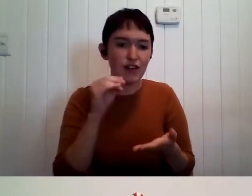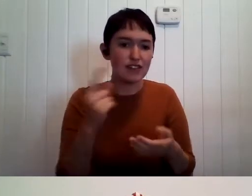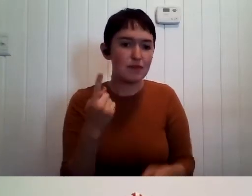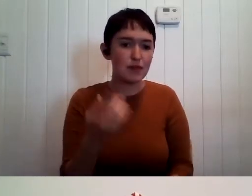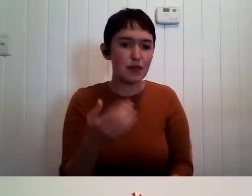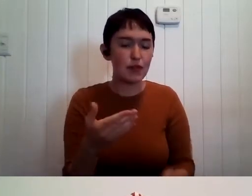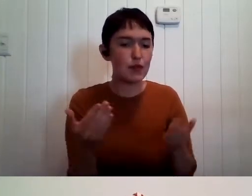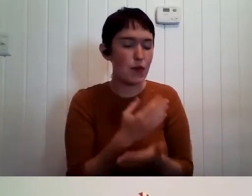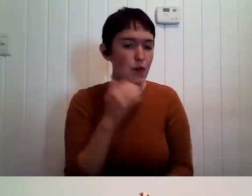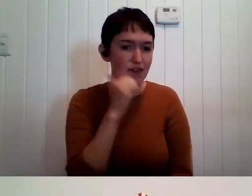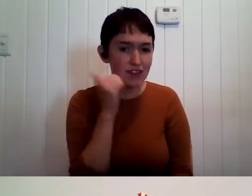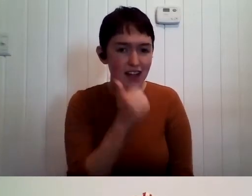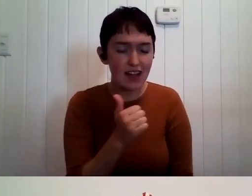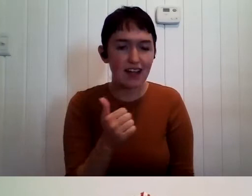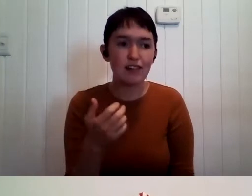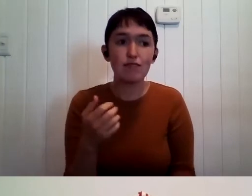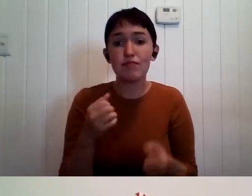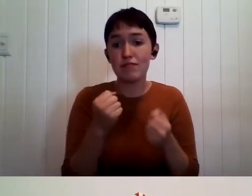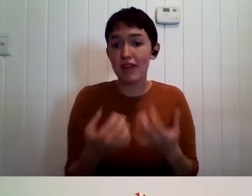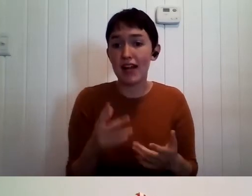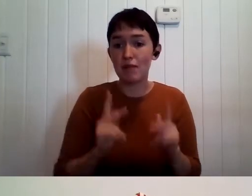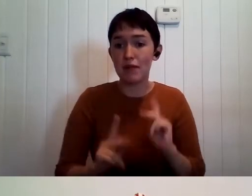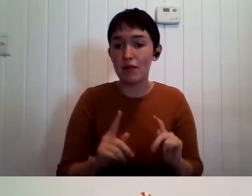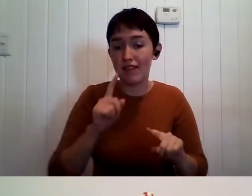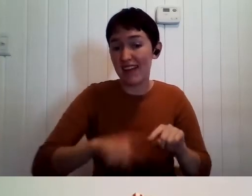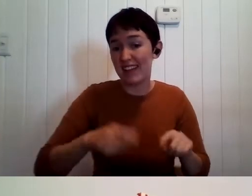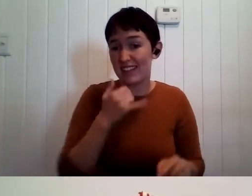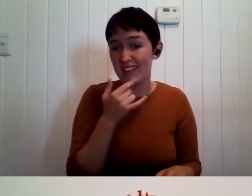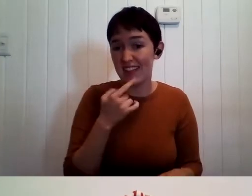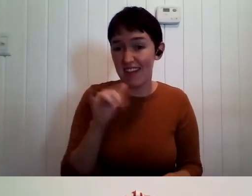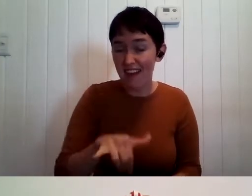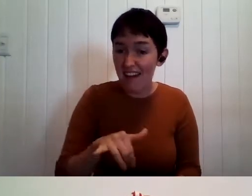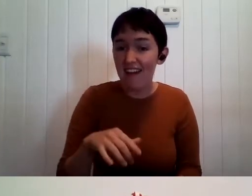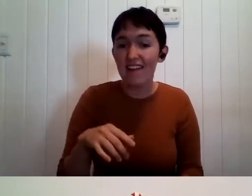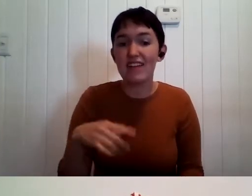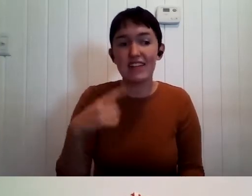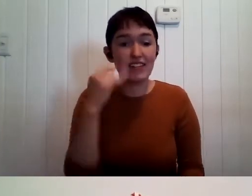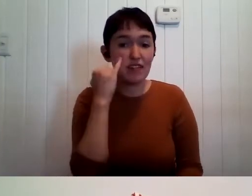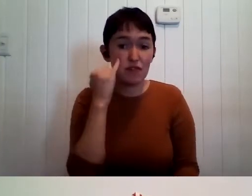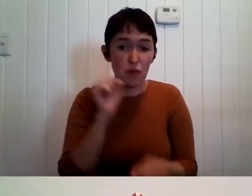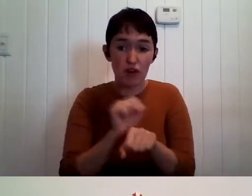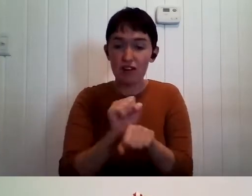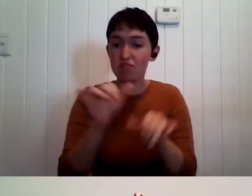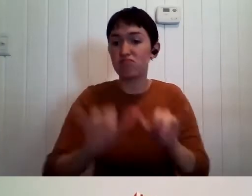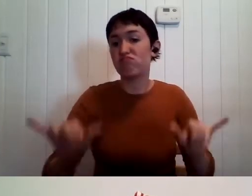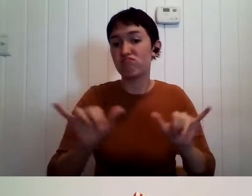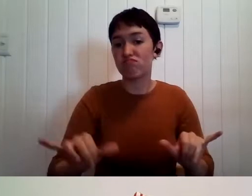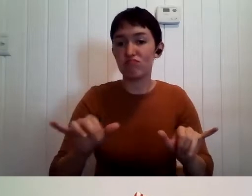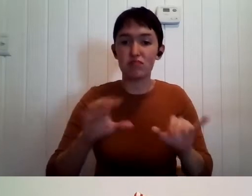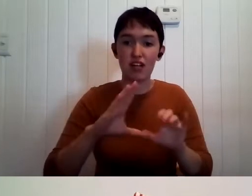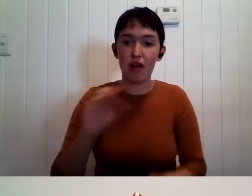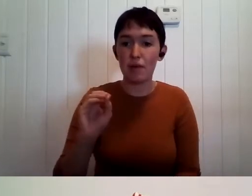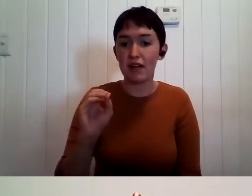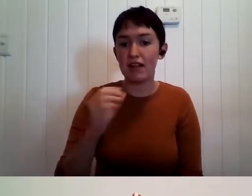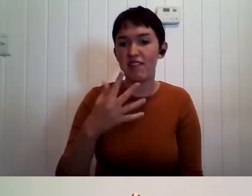people get to say when they've been working at the same company for 5 to 10 years. And the thing that I don't